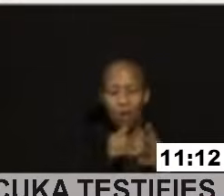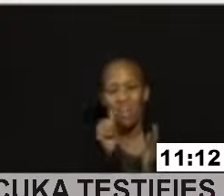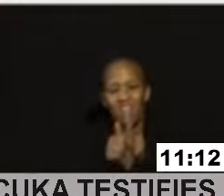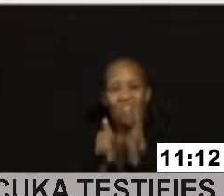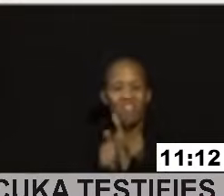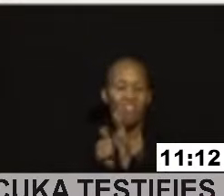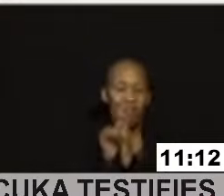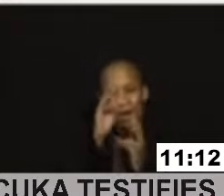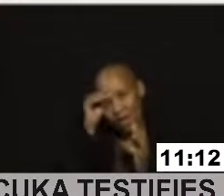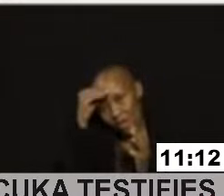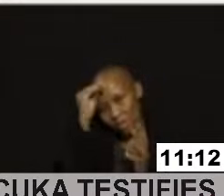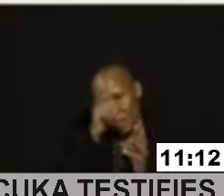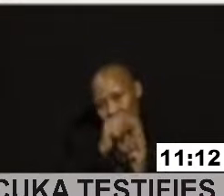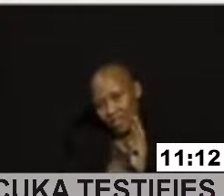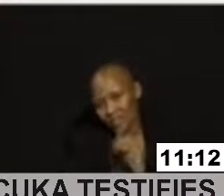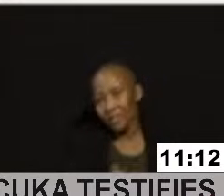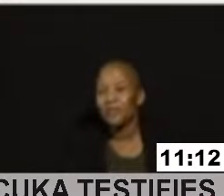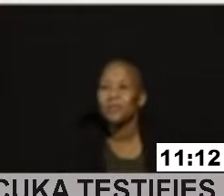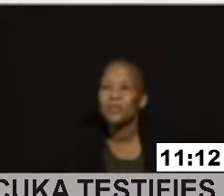Ntuping.